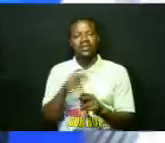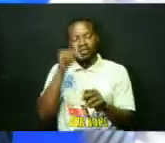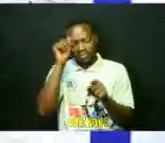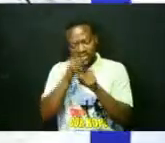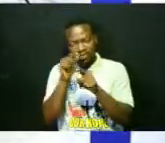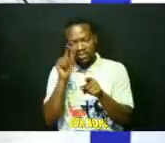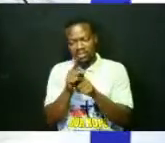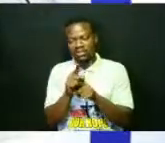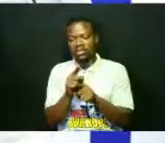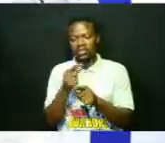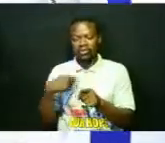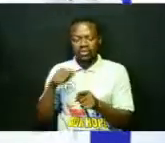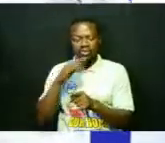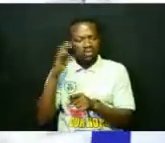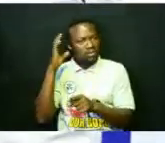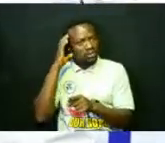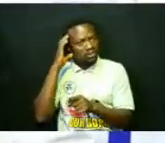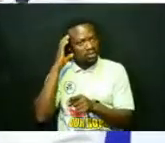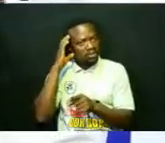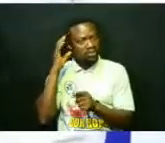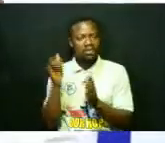were also told